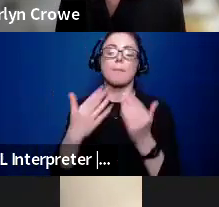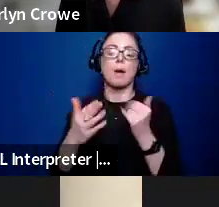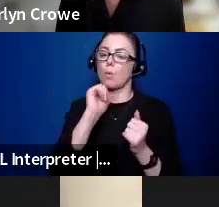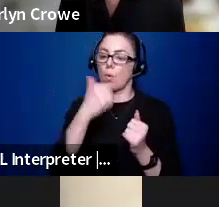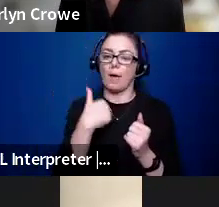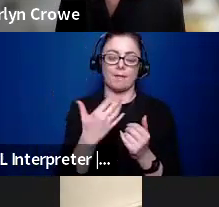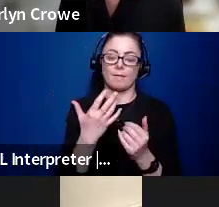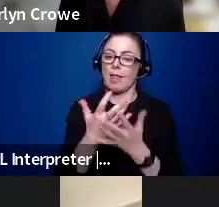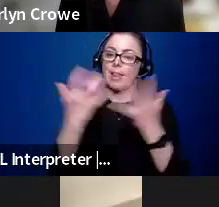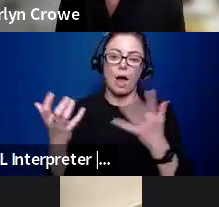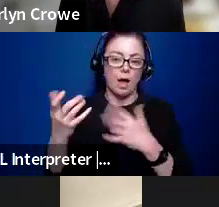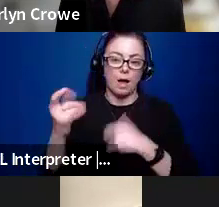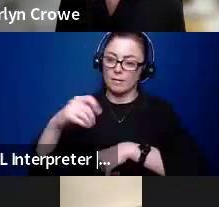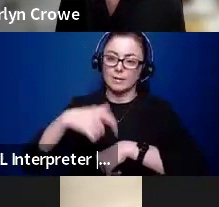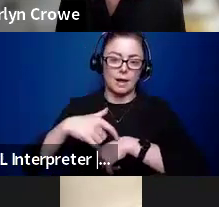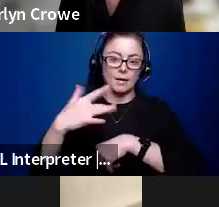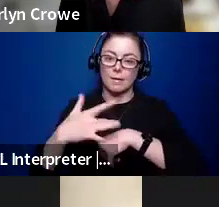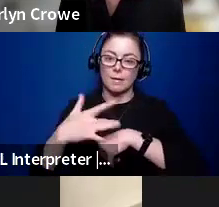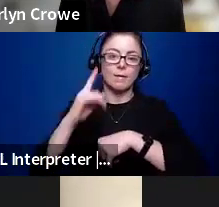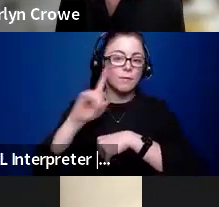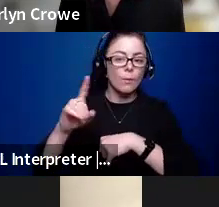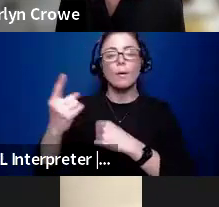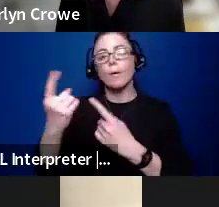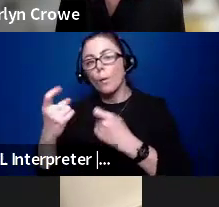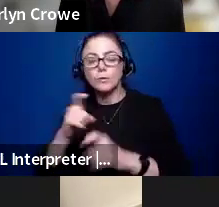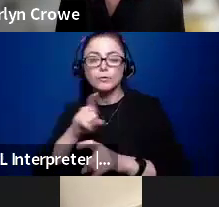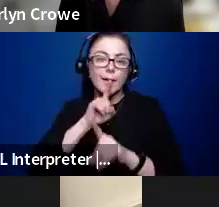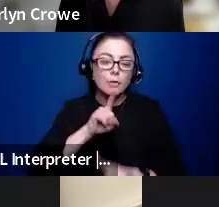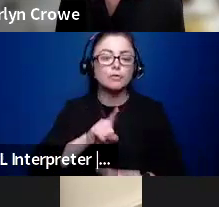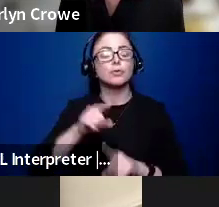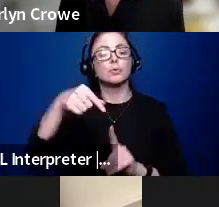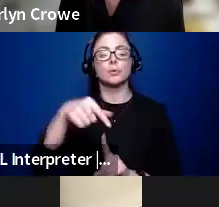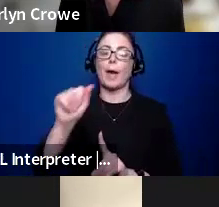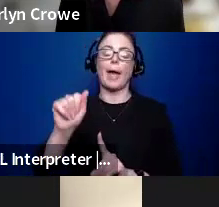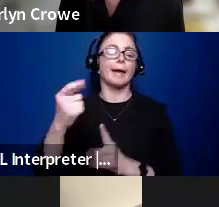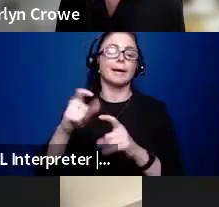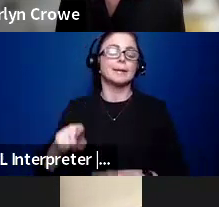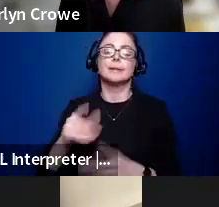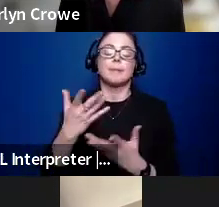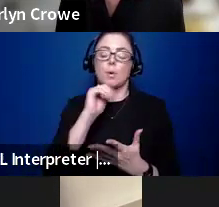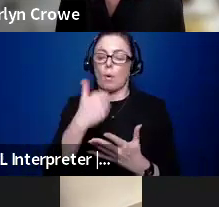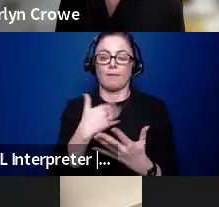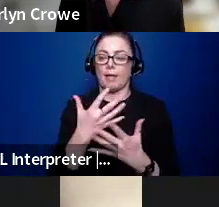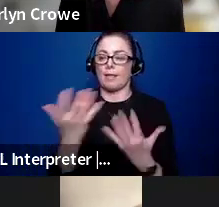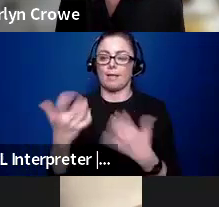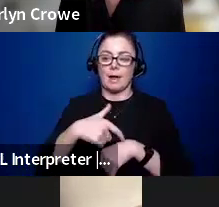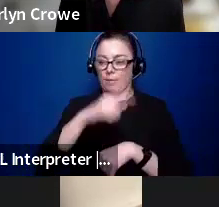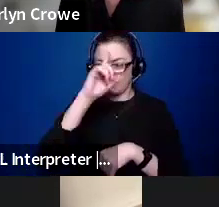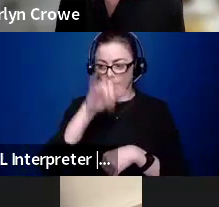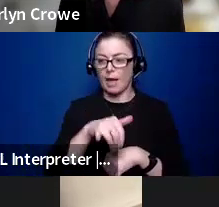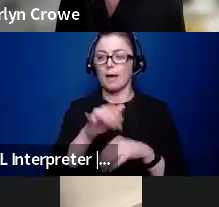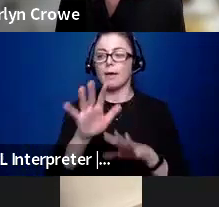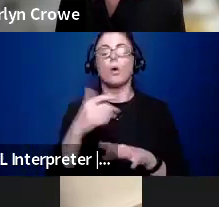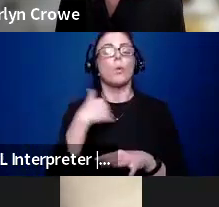time for Q&A. If you do have questions, you can put them in the chat, and then we will